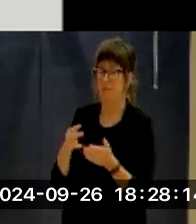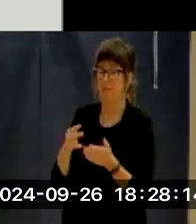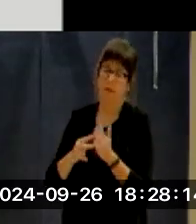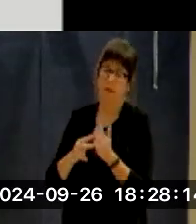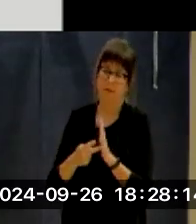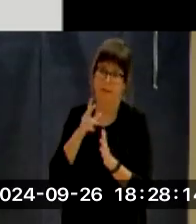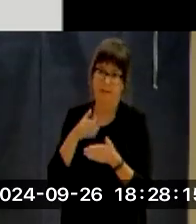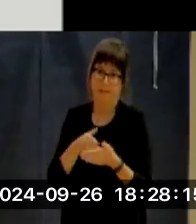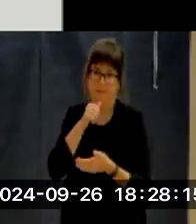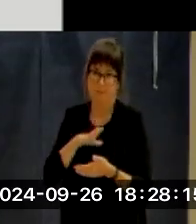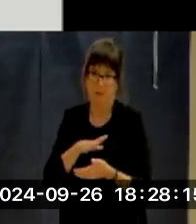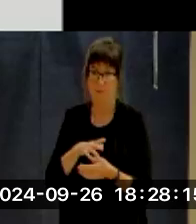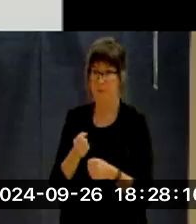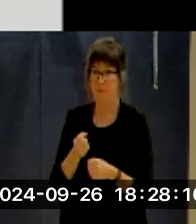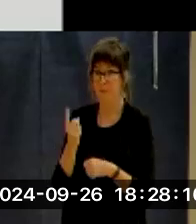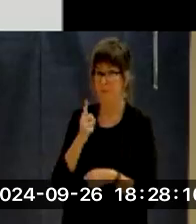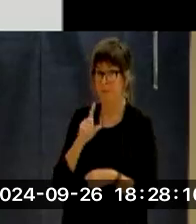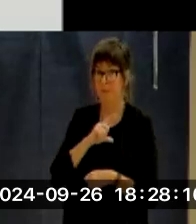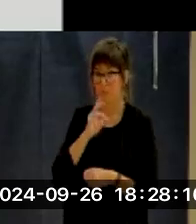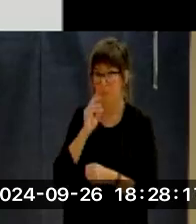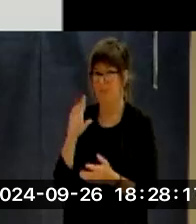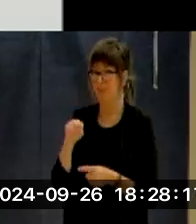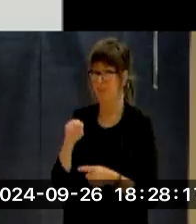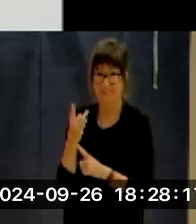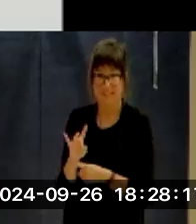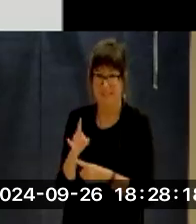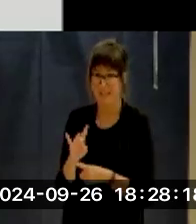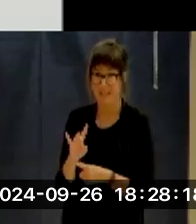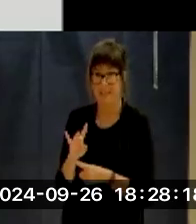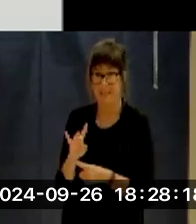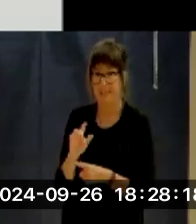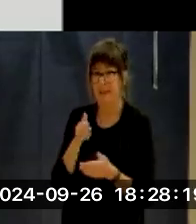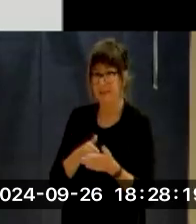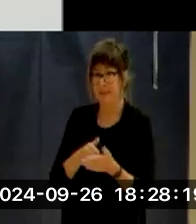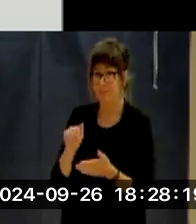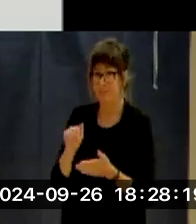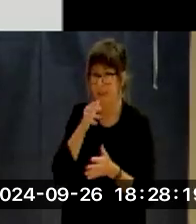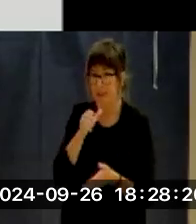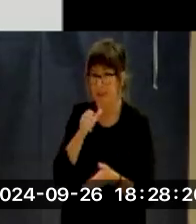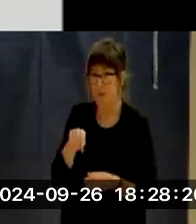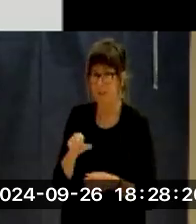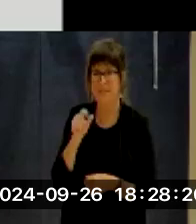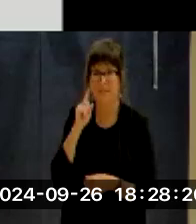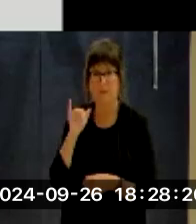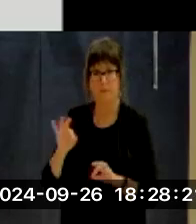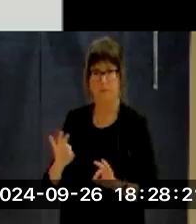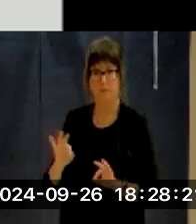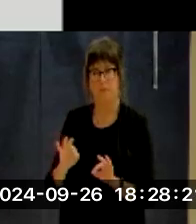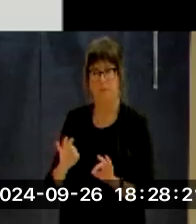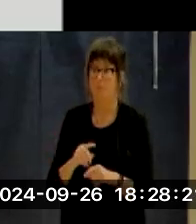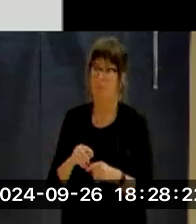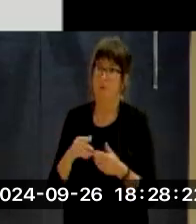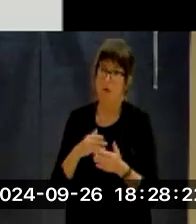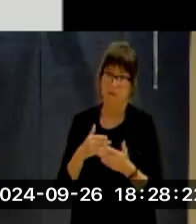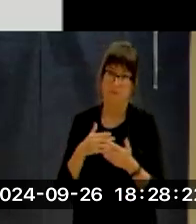California, police reported just 18 anti-disability hate crimes. That doesn't sound like much. 12 of them were anti-physical disability